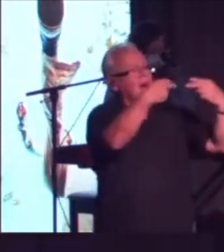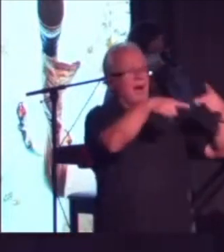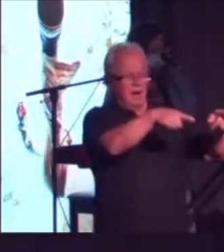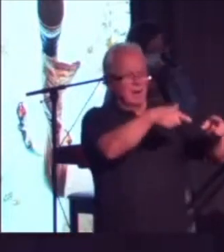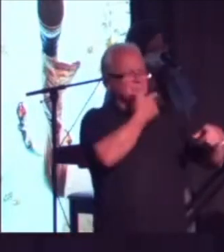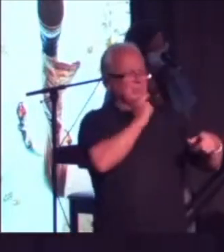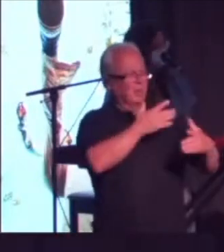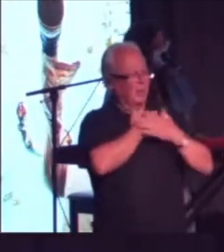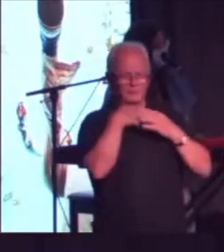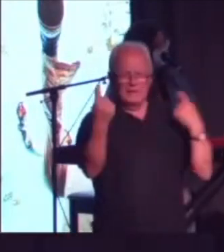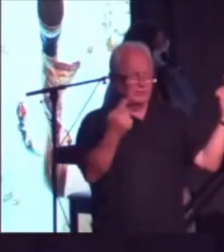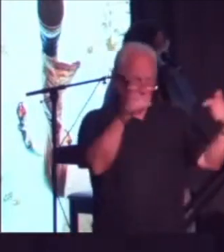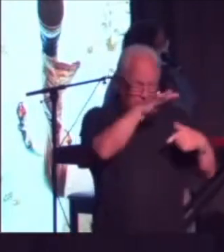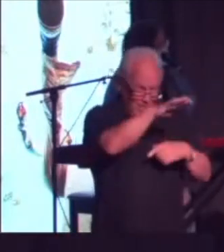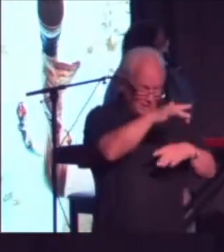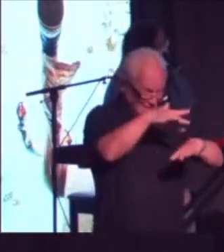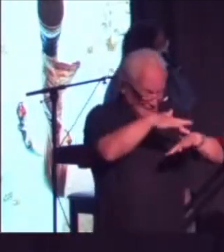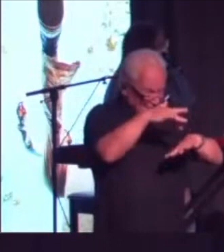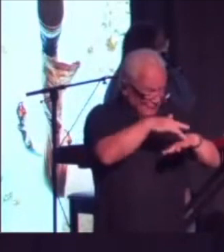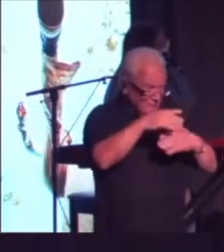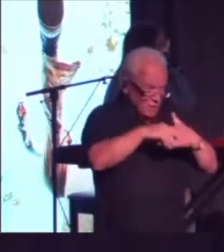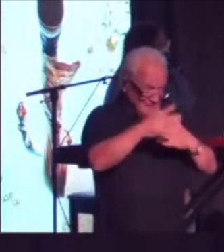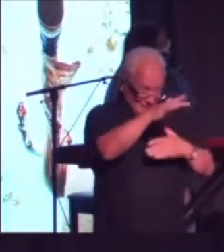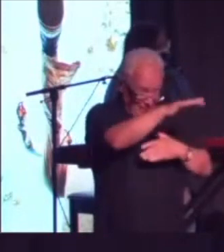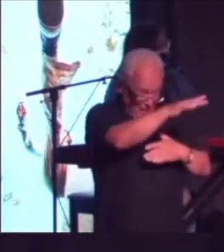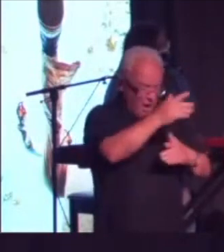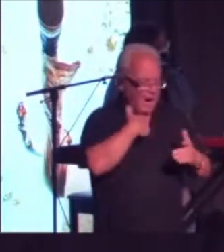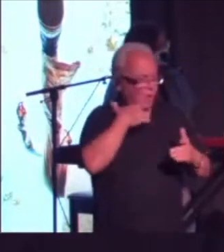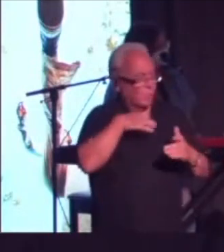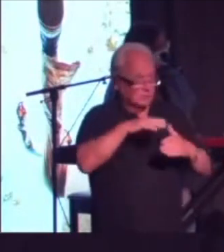in there. They're sensitive in there. I want a friend like that.